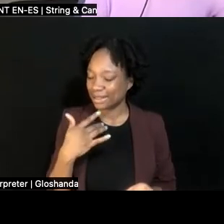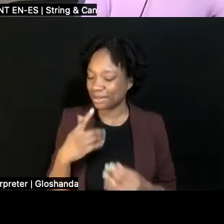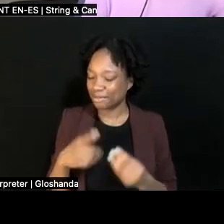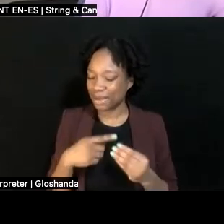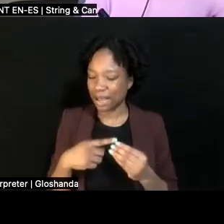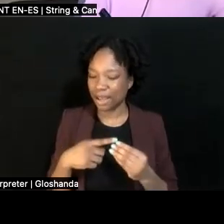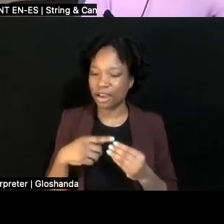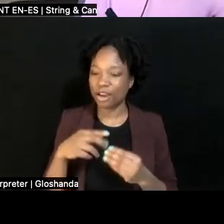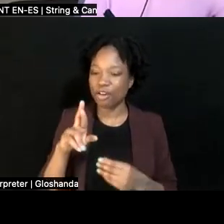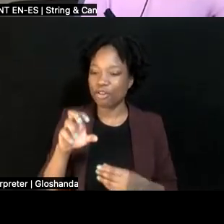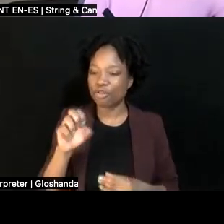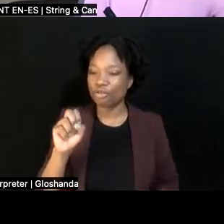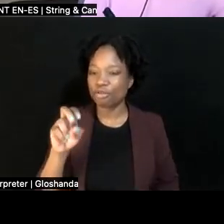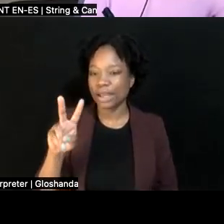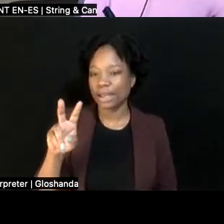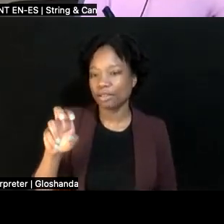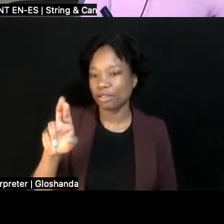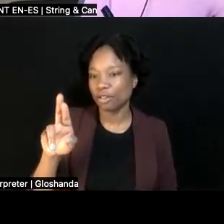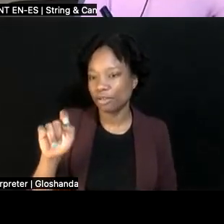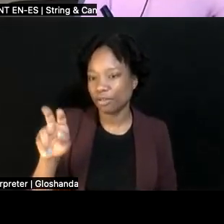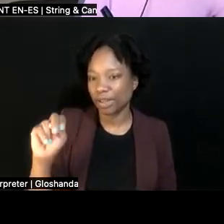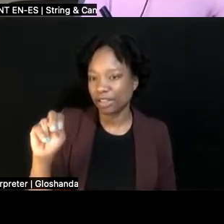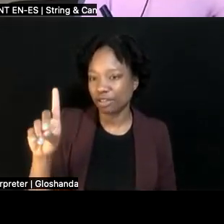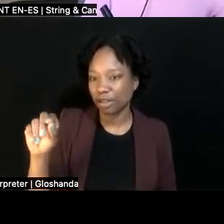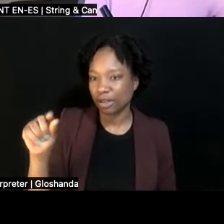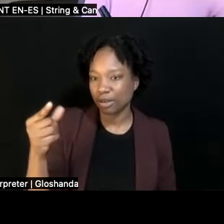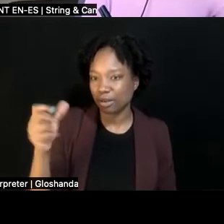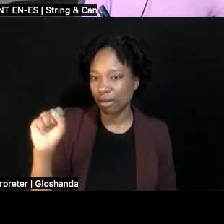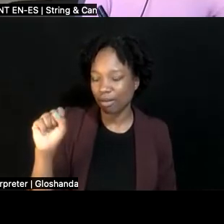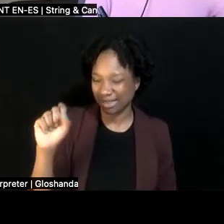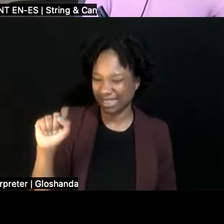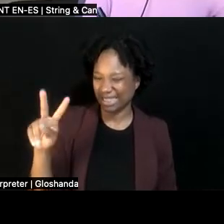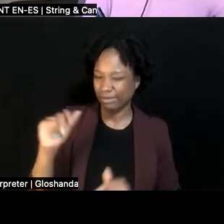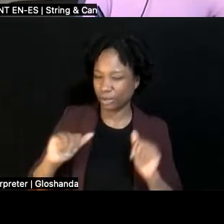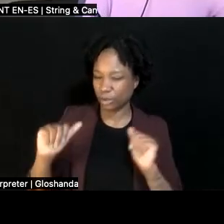Reservation Dogs, the TV show, and how excited everybody was to